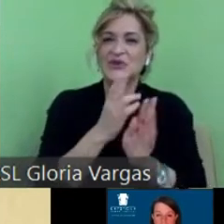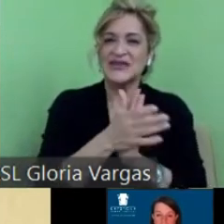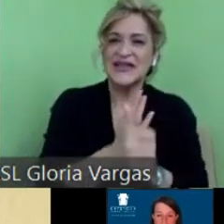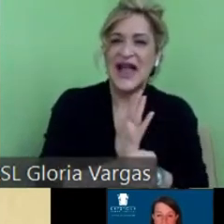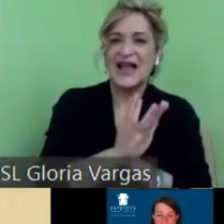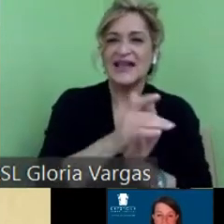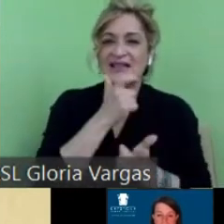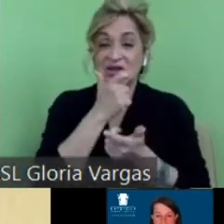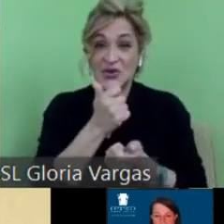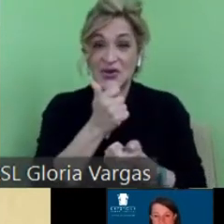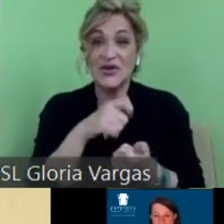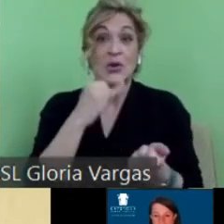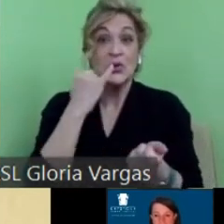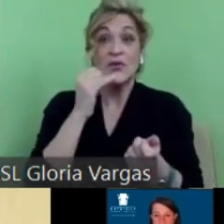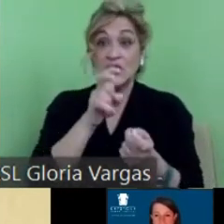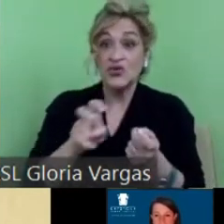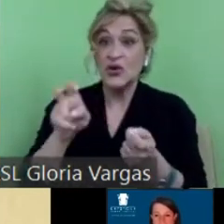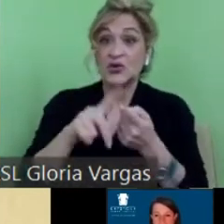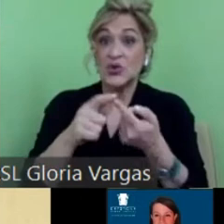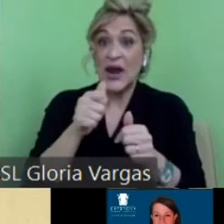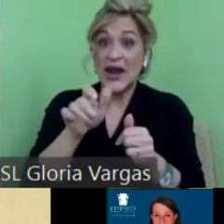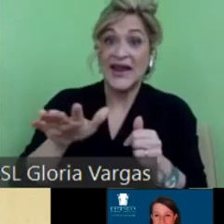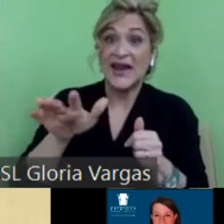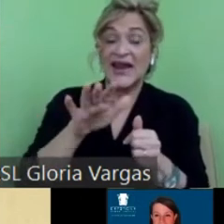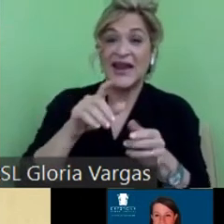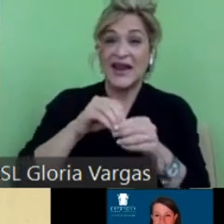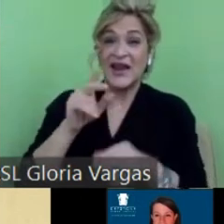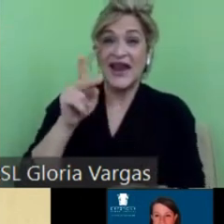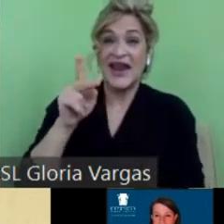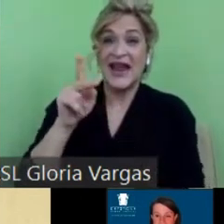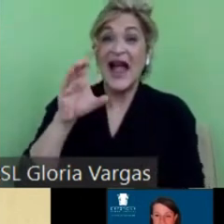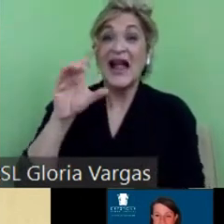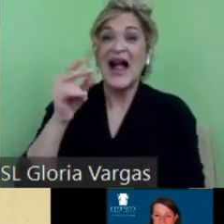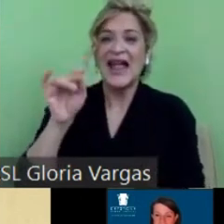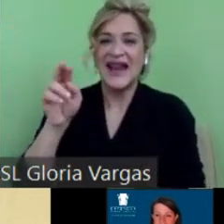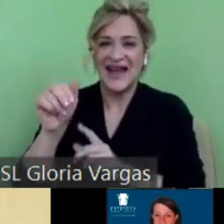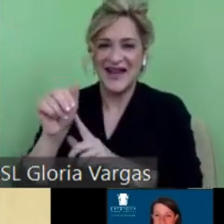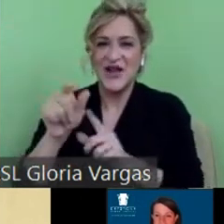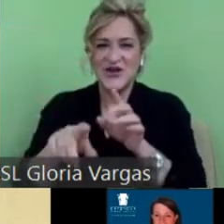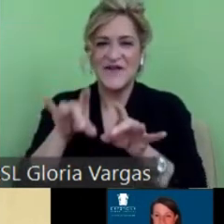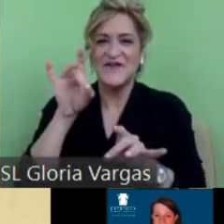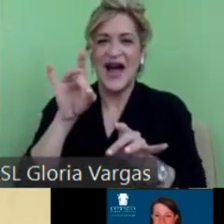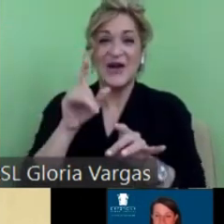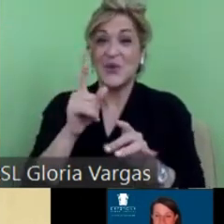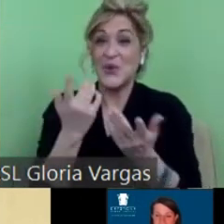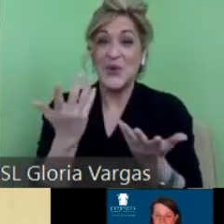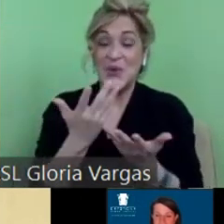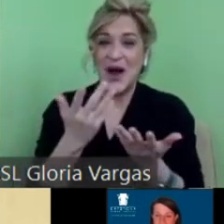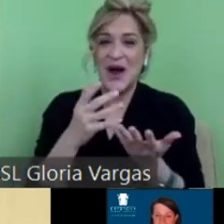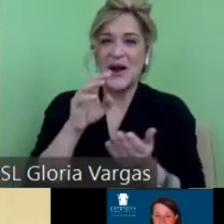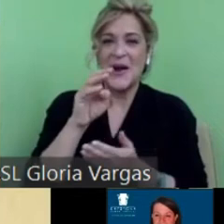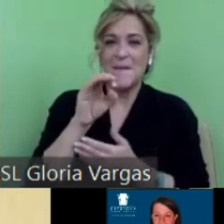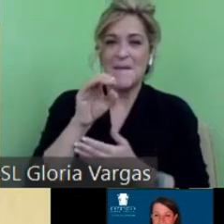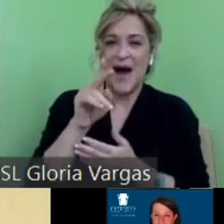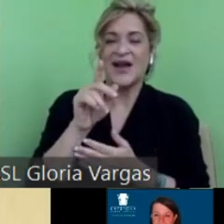So if you travel to one of the trendier sections in Kolkata, you may be lucky to discover the Motherland Cafe, and even luckier